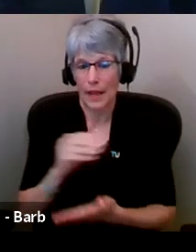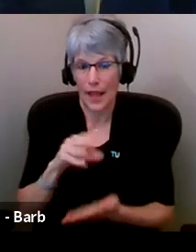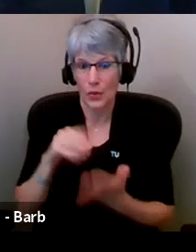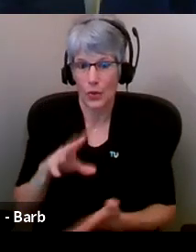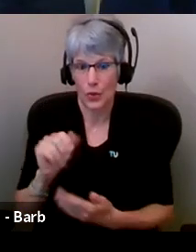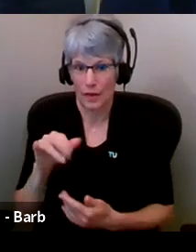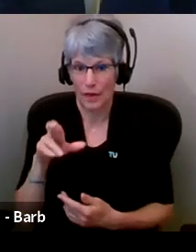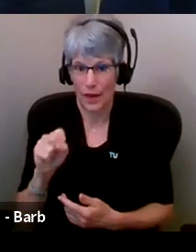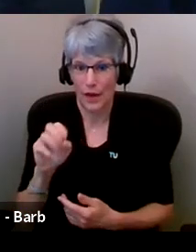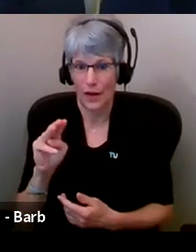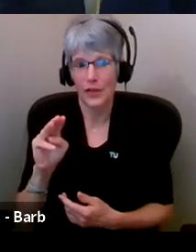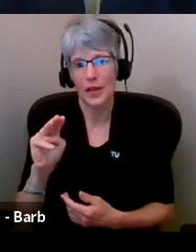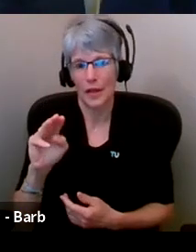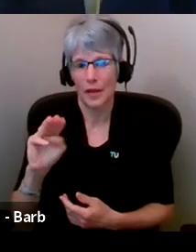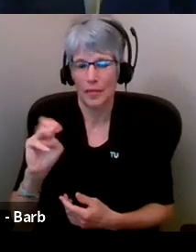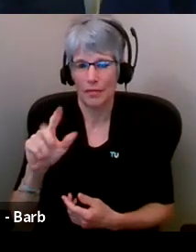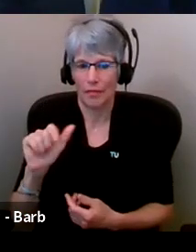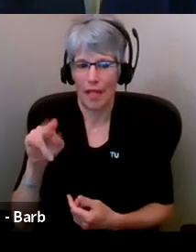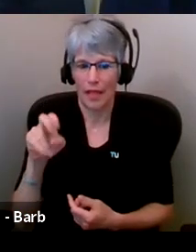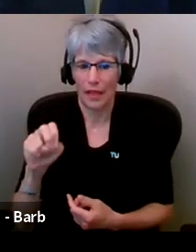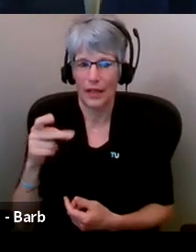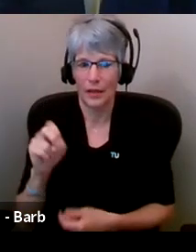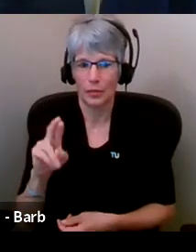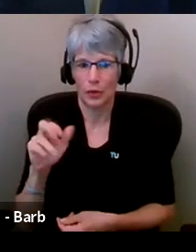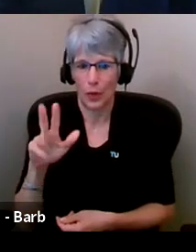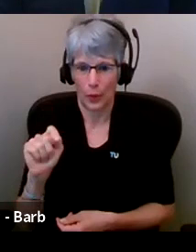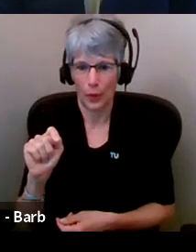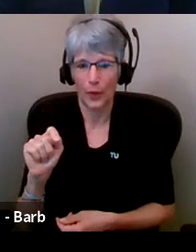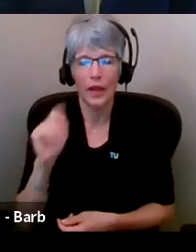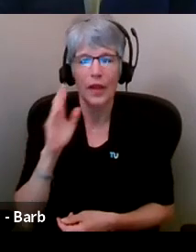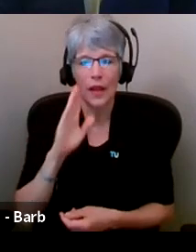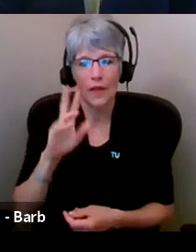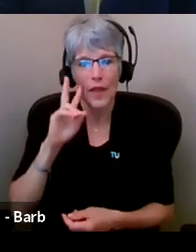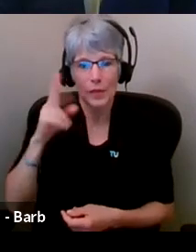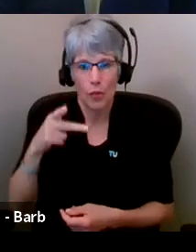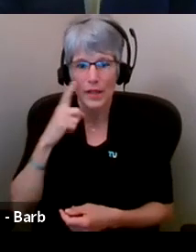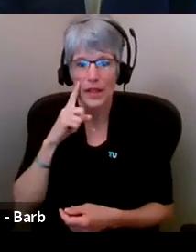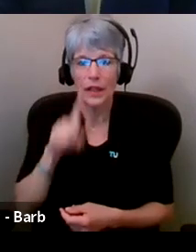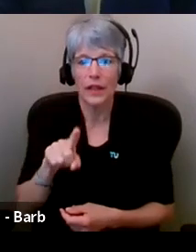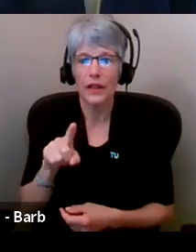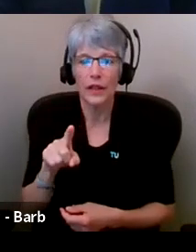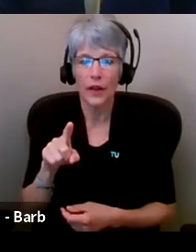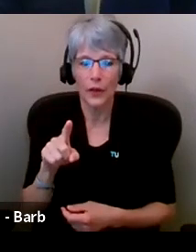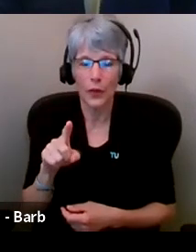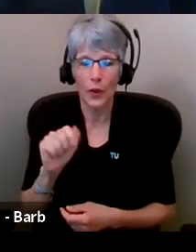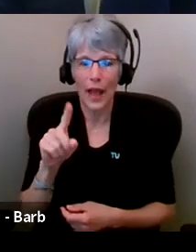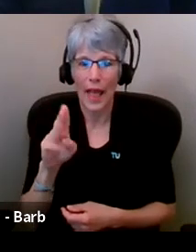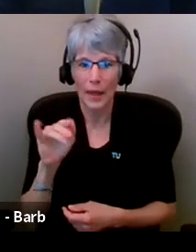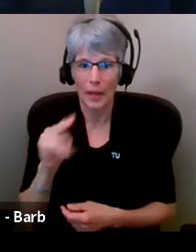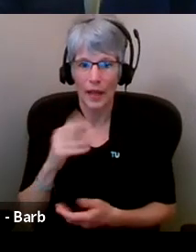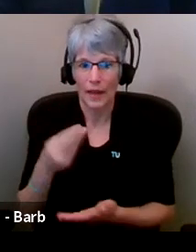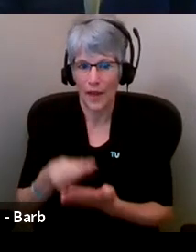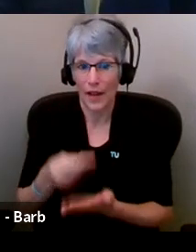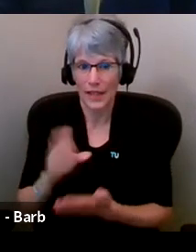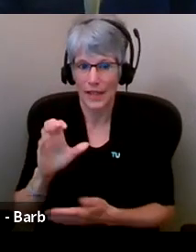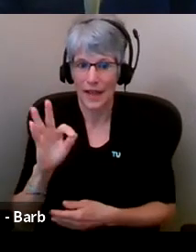Affairs, Melanie Perreault. We have our Vice President for Admin and Finance and our